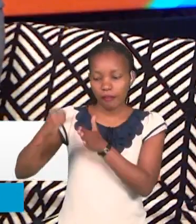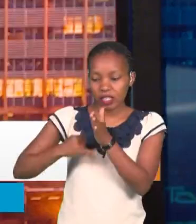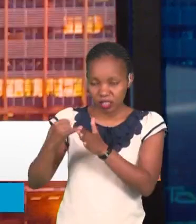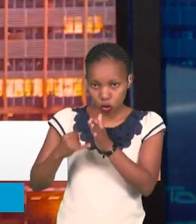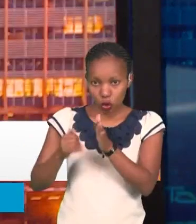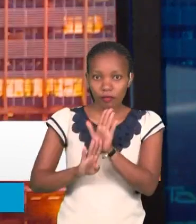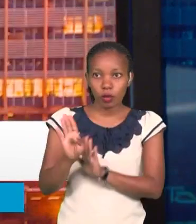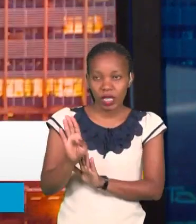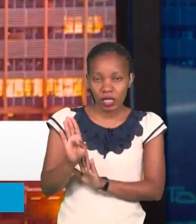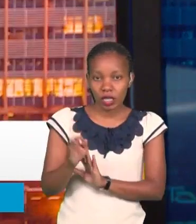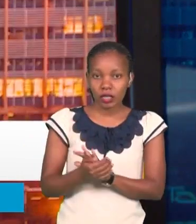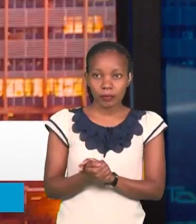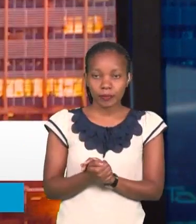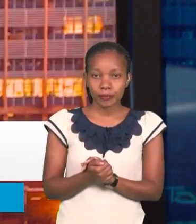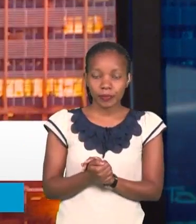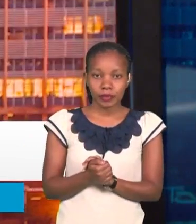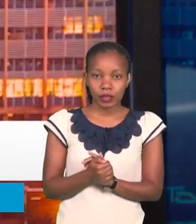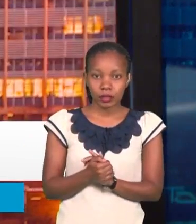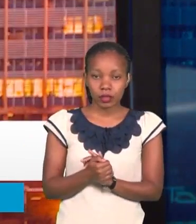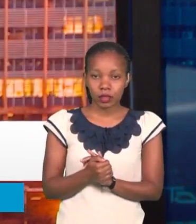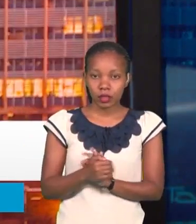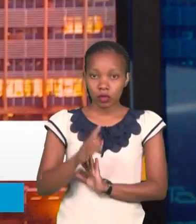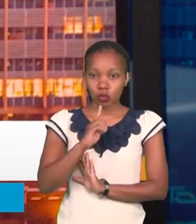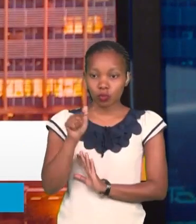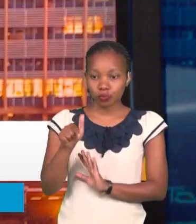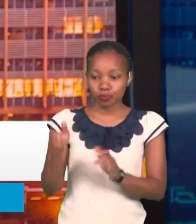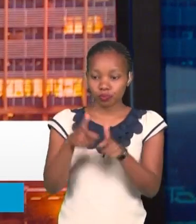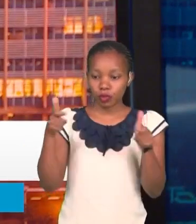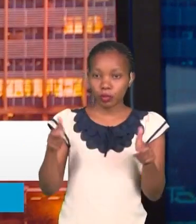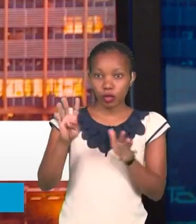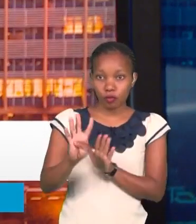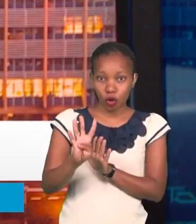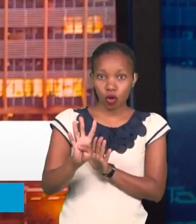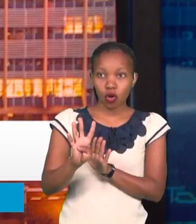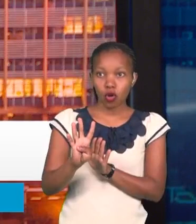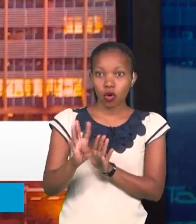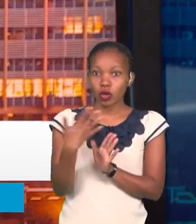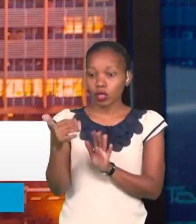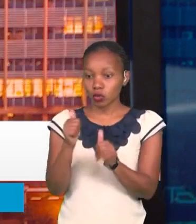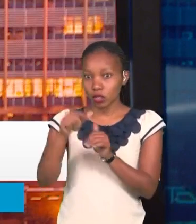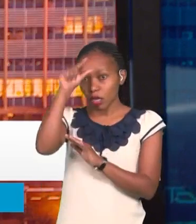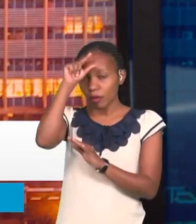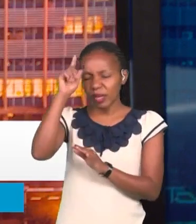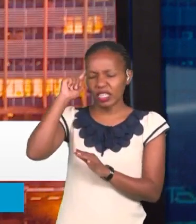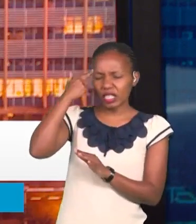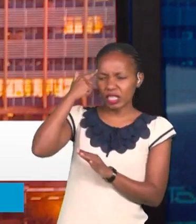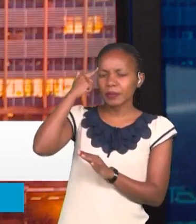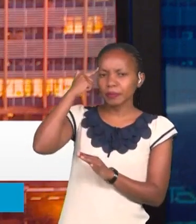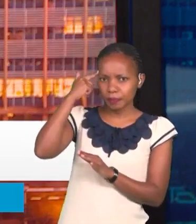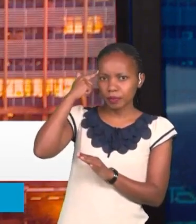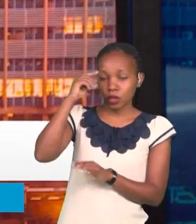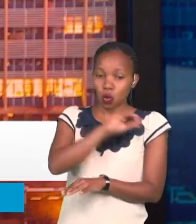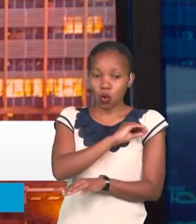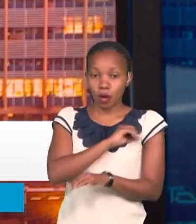development. Mm-hmm. And so these are the big 4 initiatives that the government thought in its wisdom would